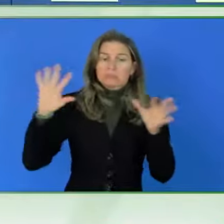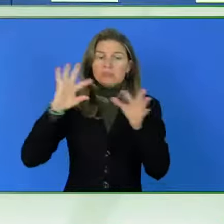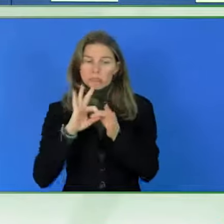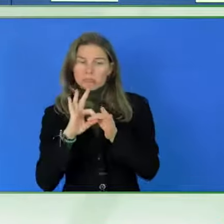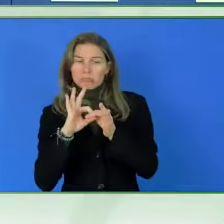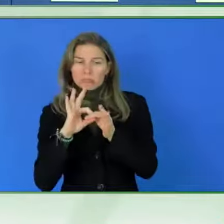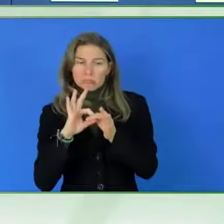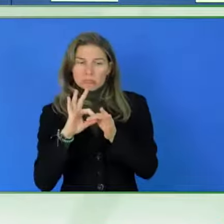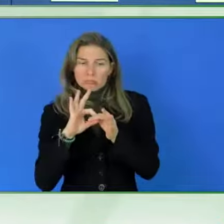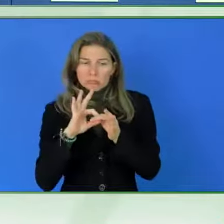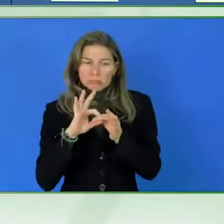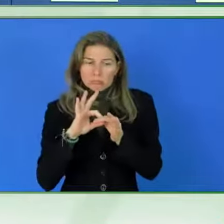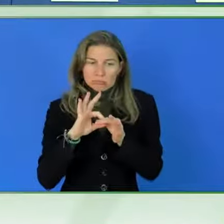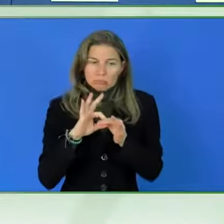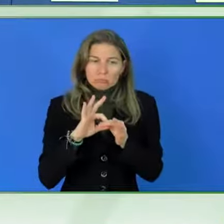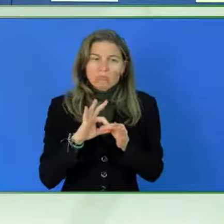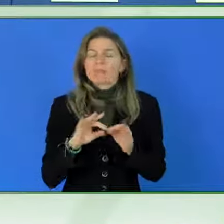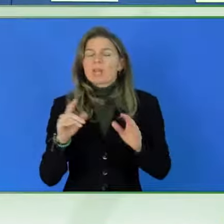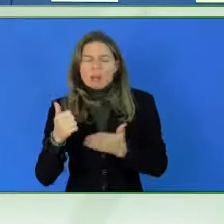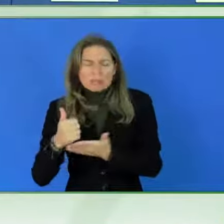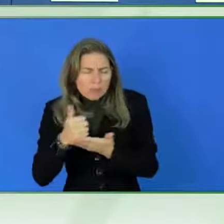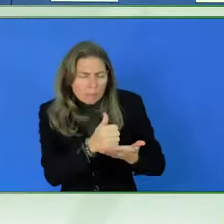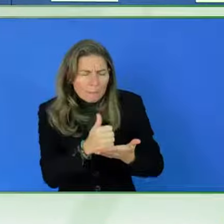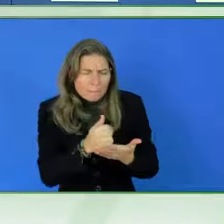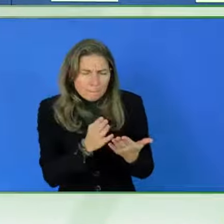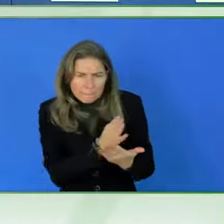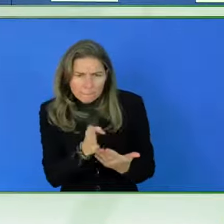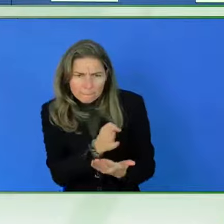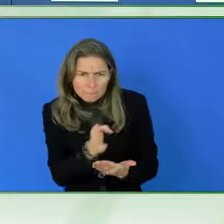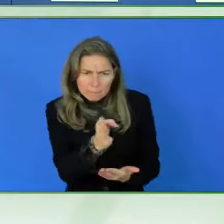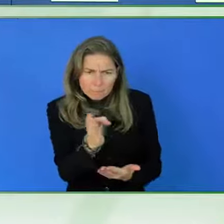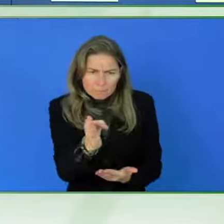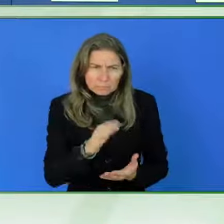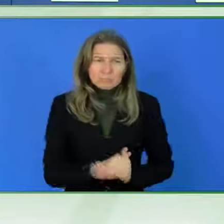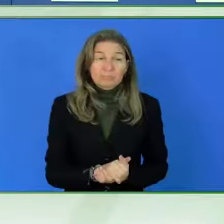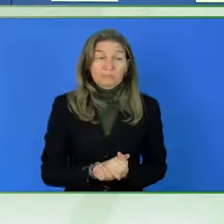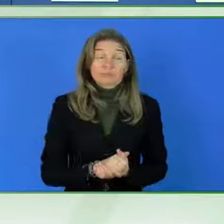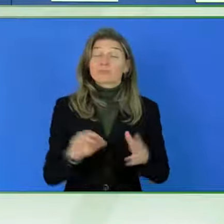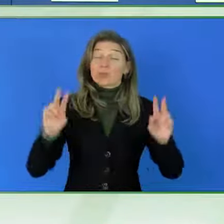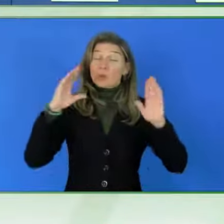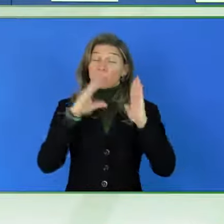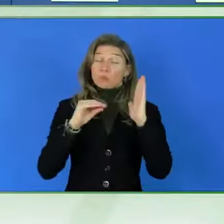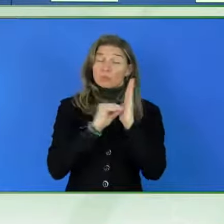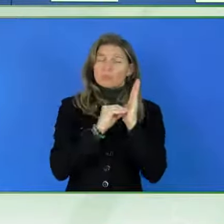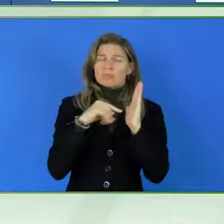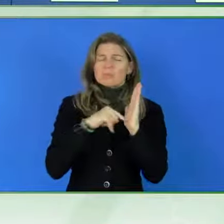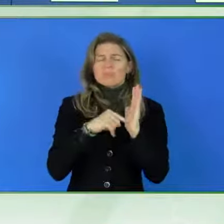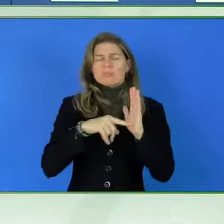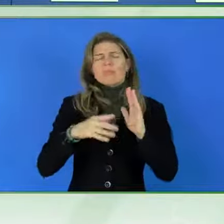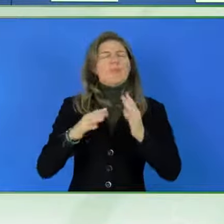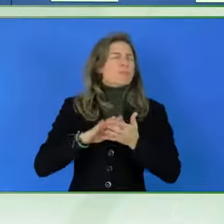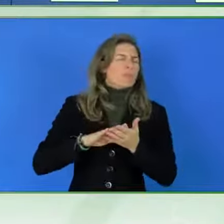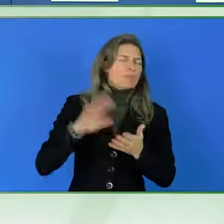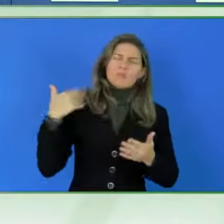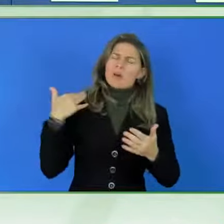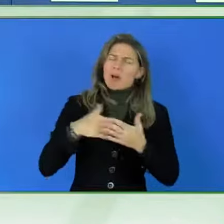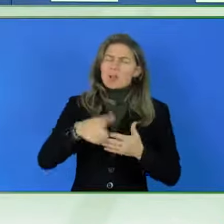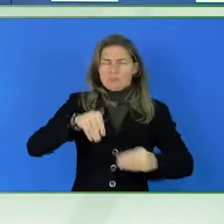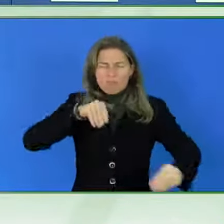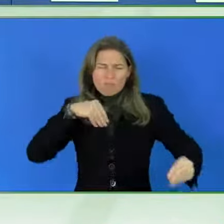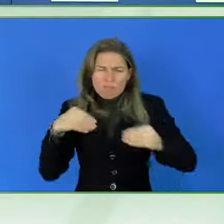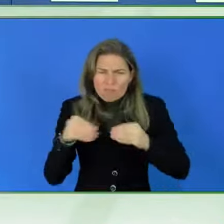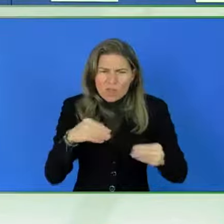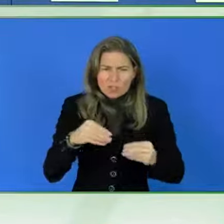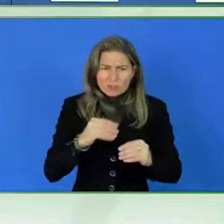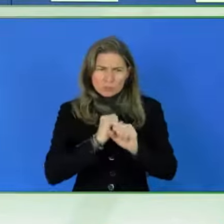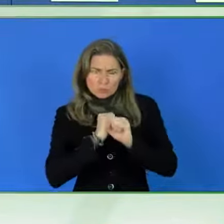and many more. Up and down Companon is the most flexible, robust, reliable, and secure navigator for vulnerable